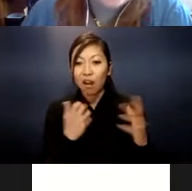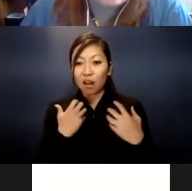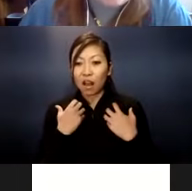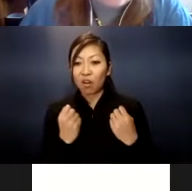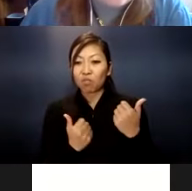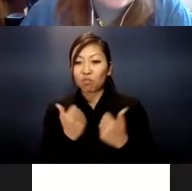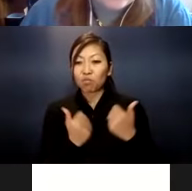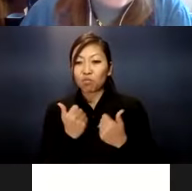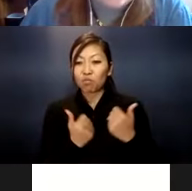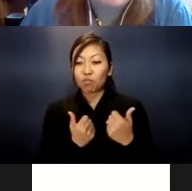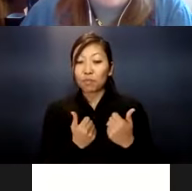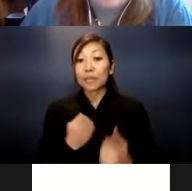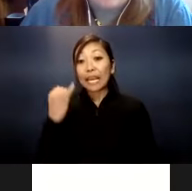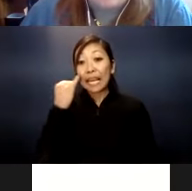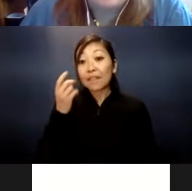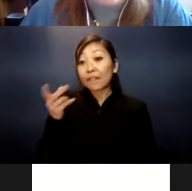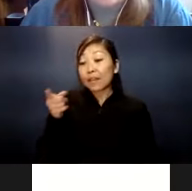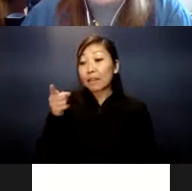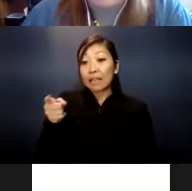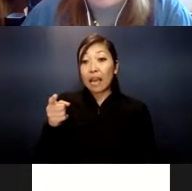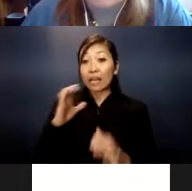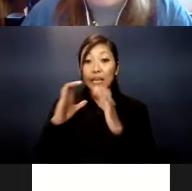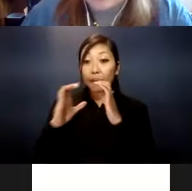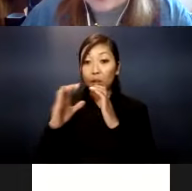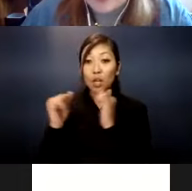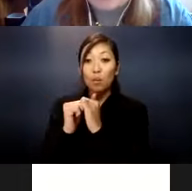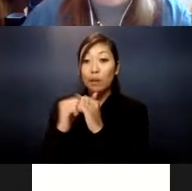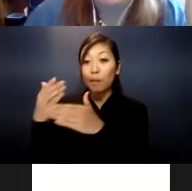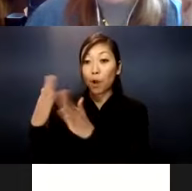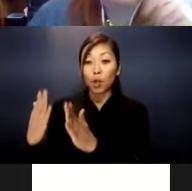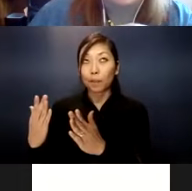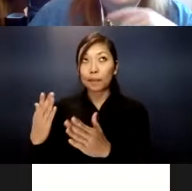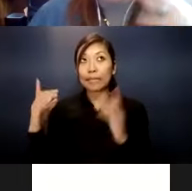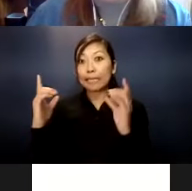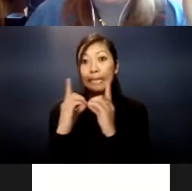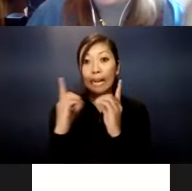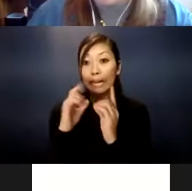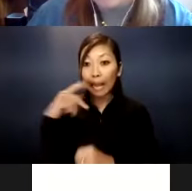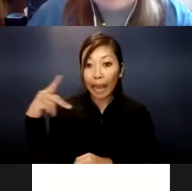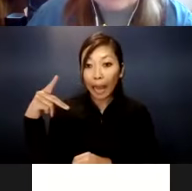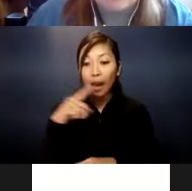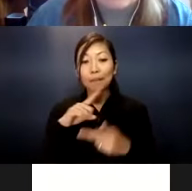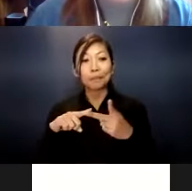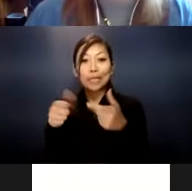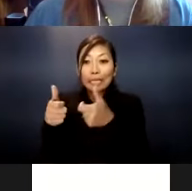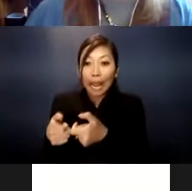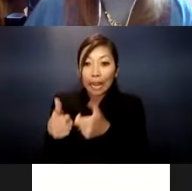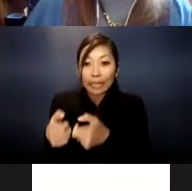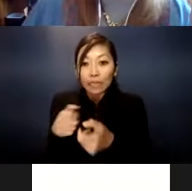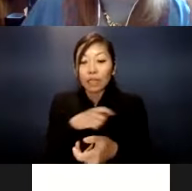they communicate mostly online, like if they're on, I don't know if they're on dating apps or if they're just texting